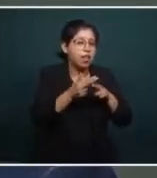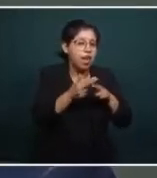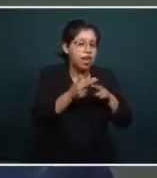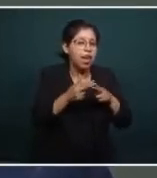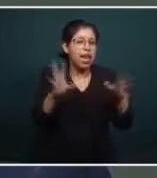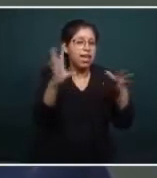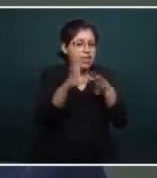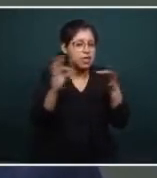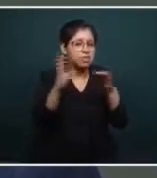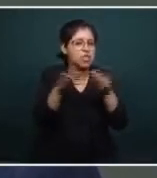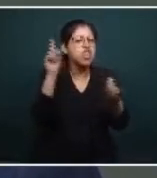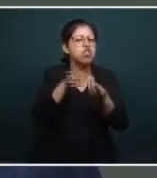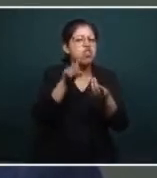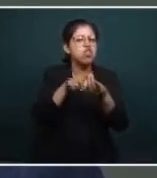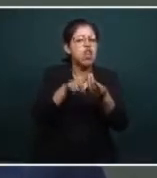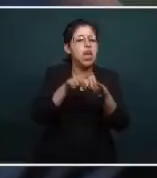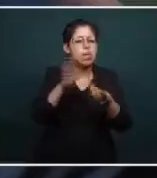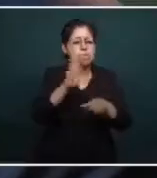para